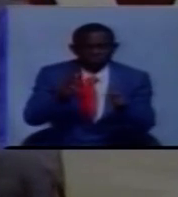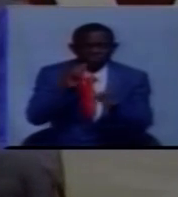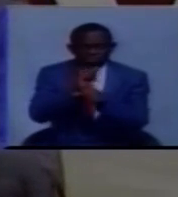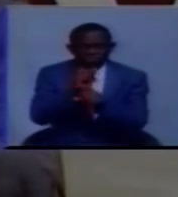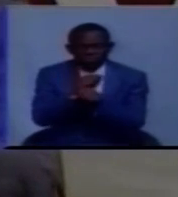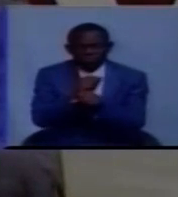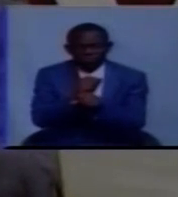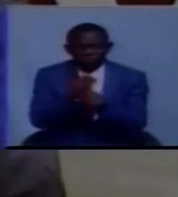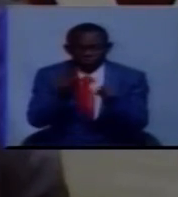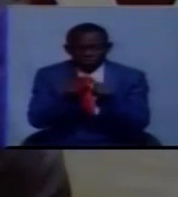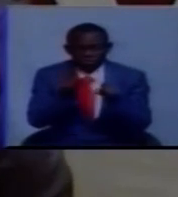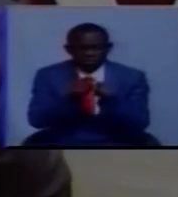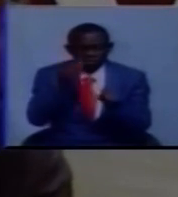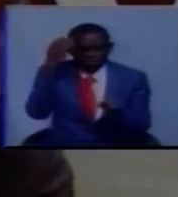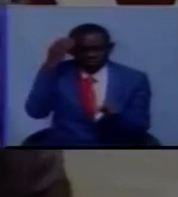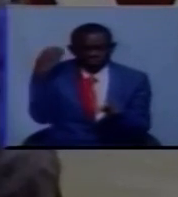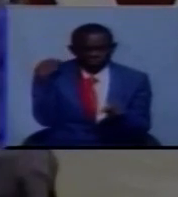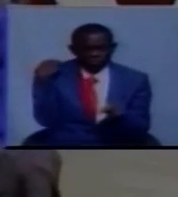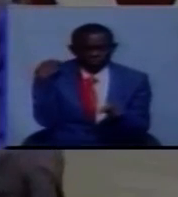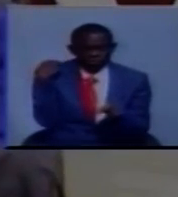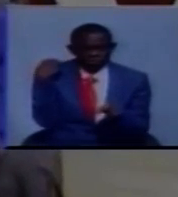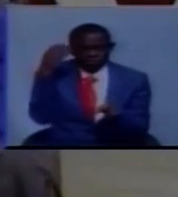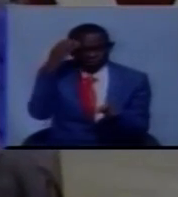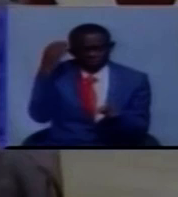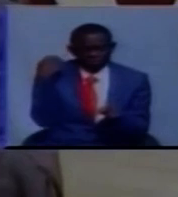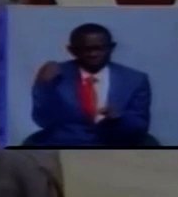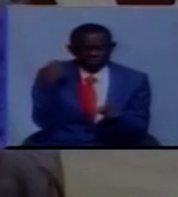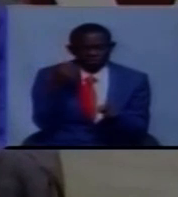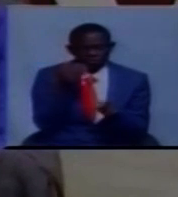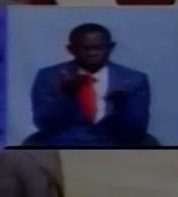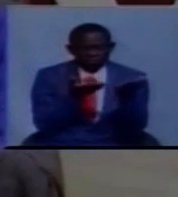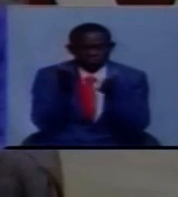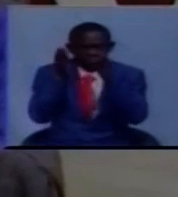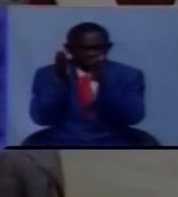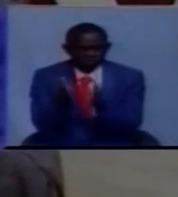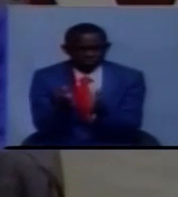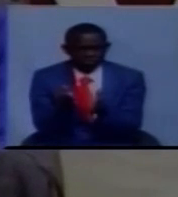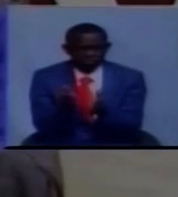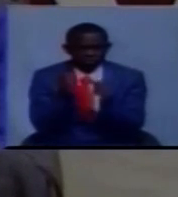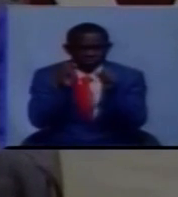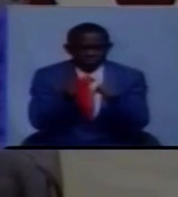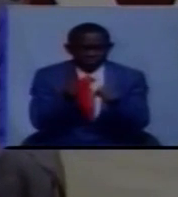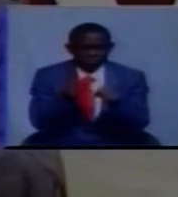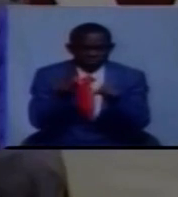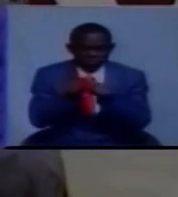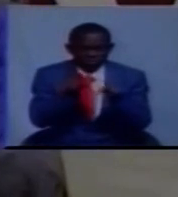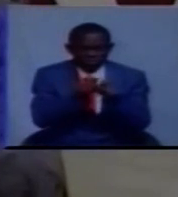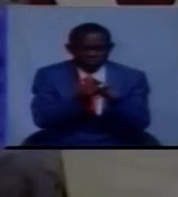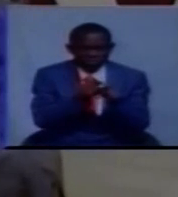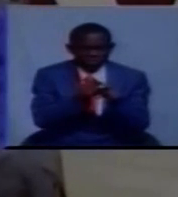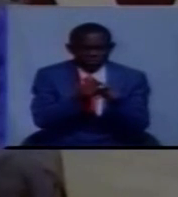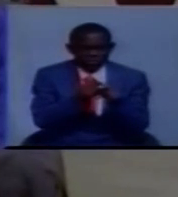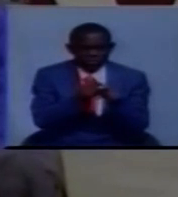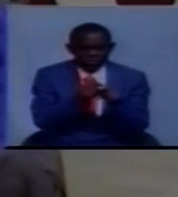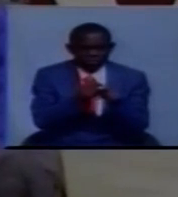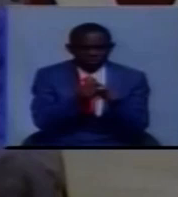their productivity. Even a watchman at the gate, you should be able to measure. There are scientific methods which you can